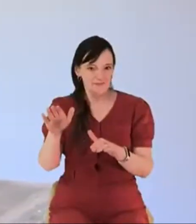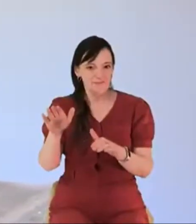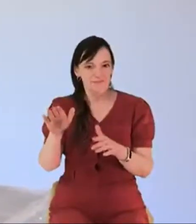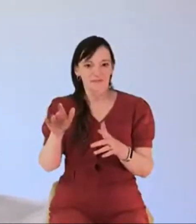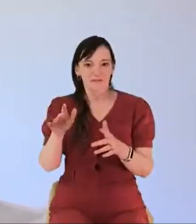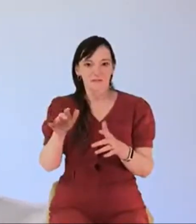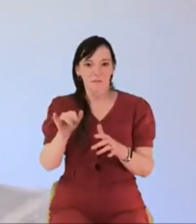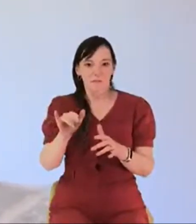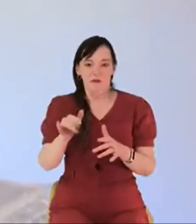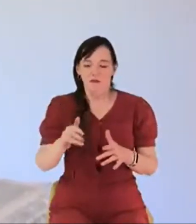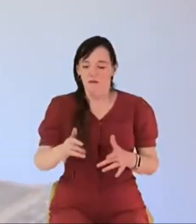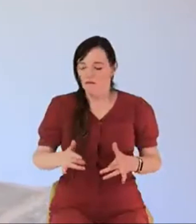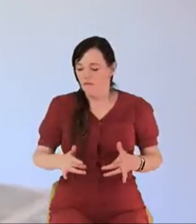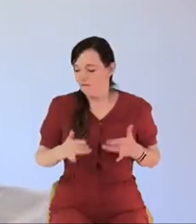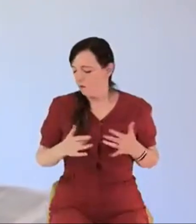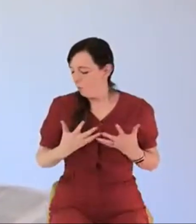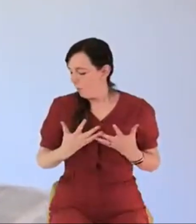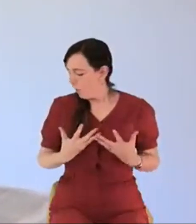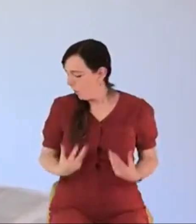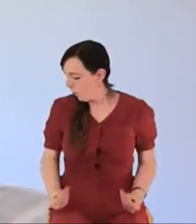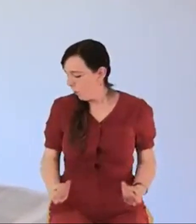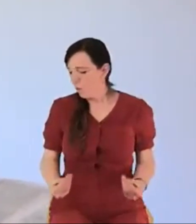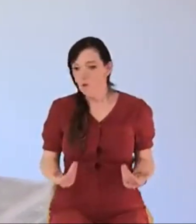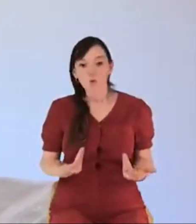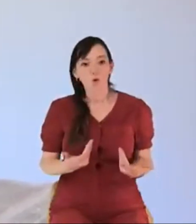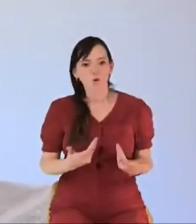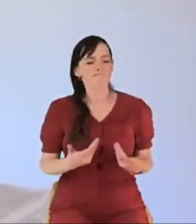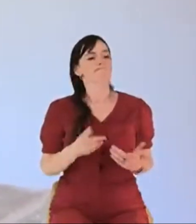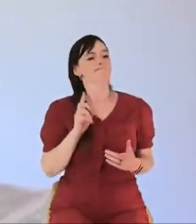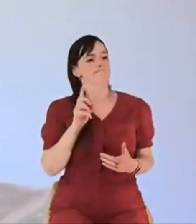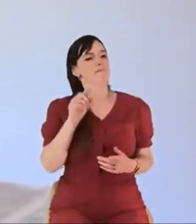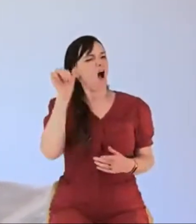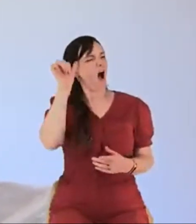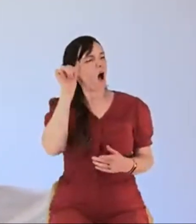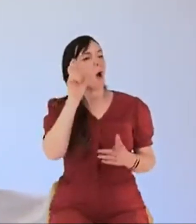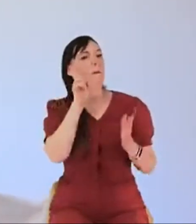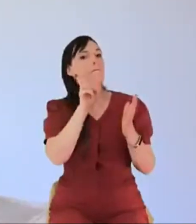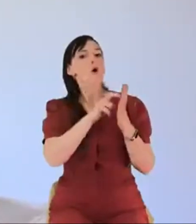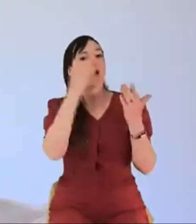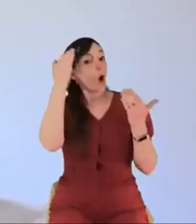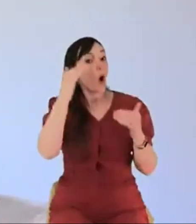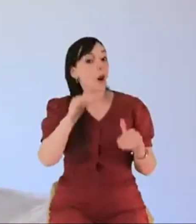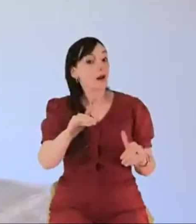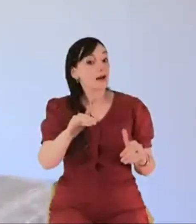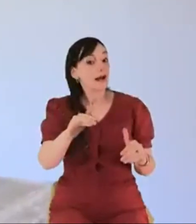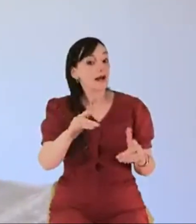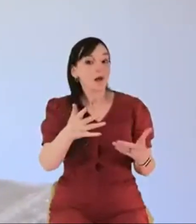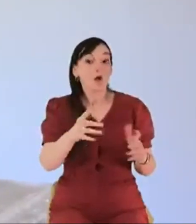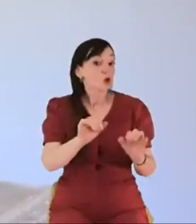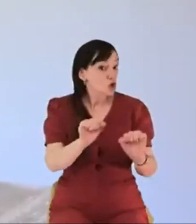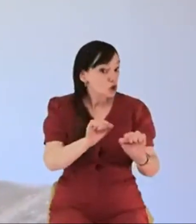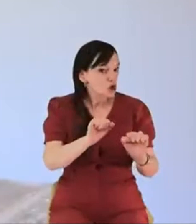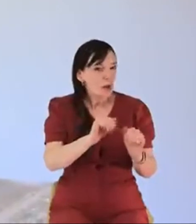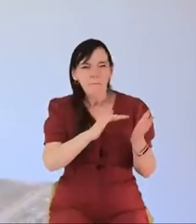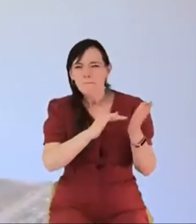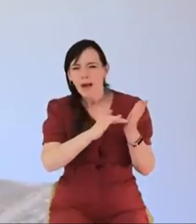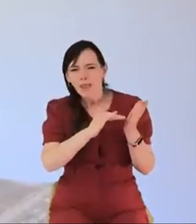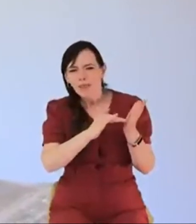You're worn out, so you book a holiday And the holiday is months away But